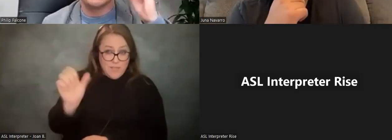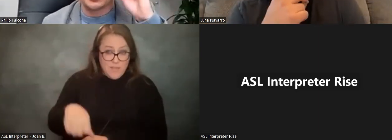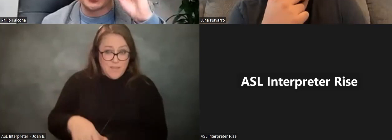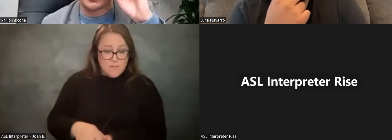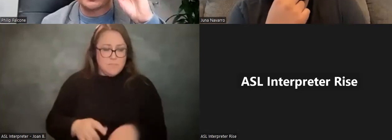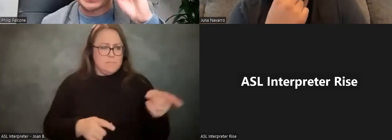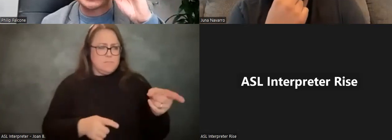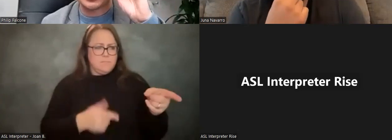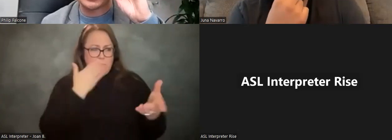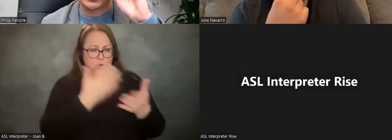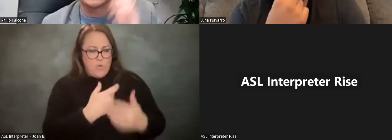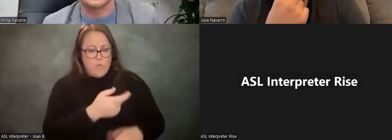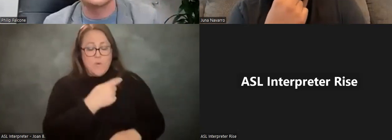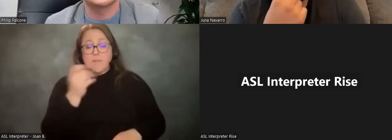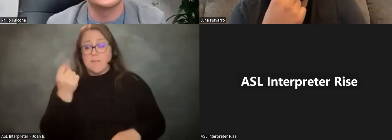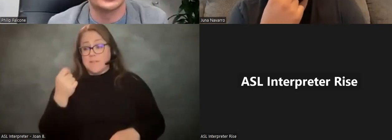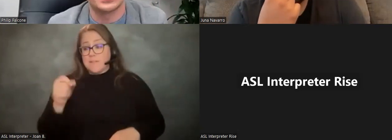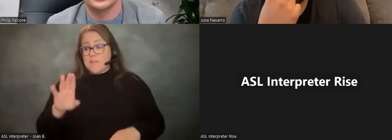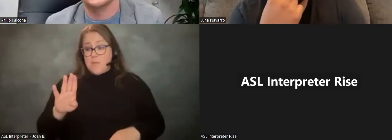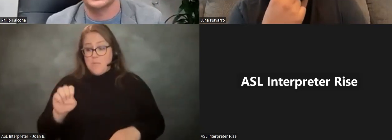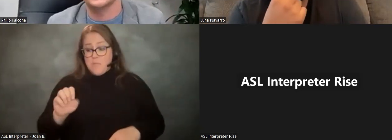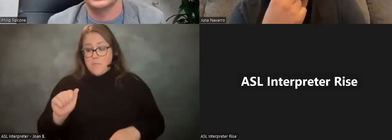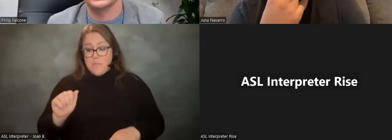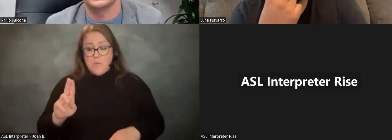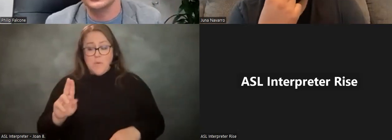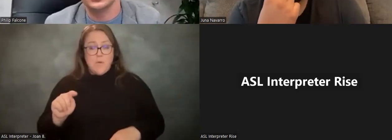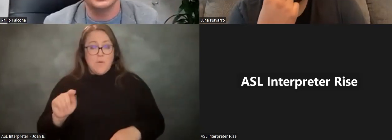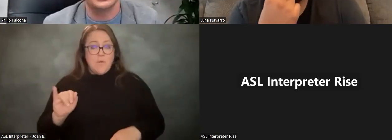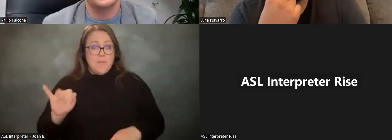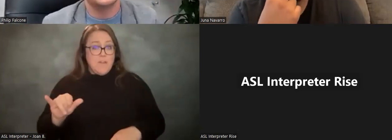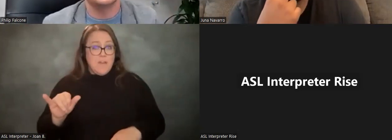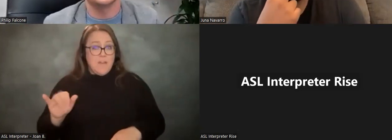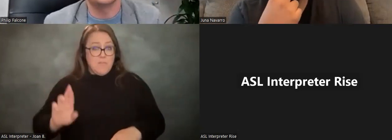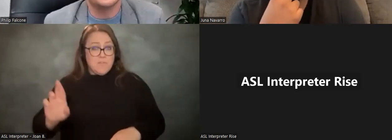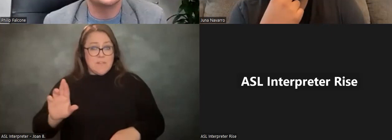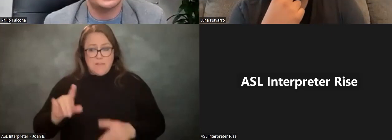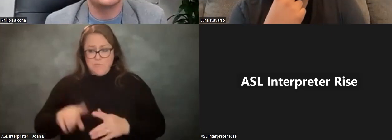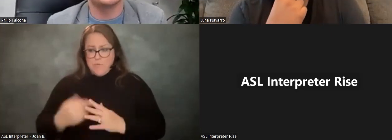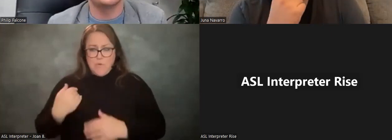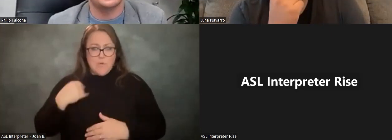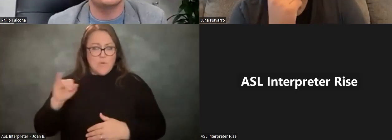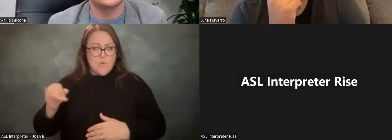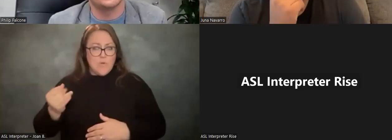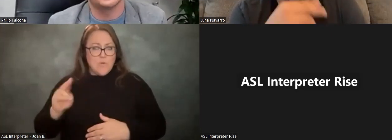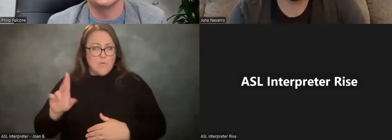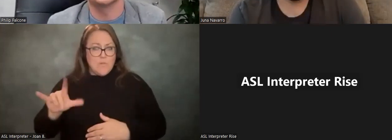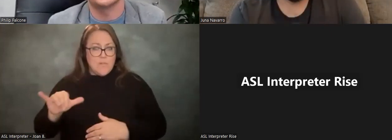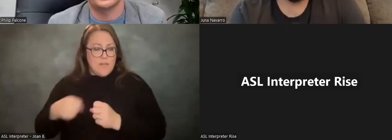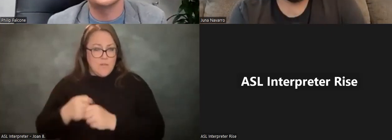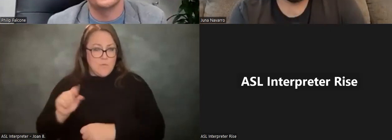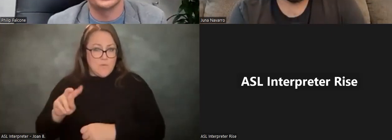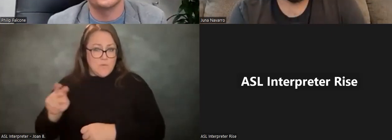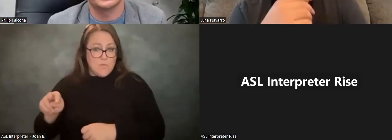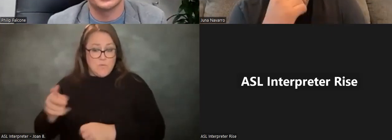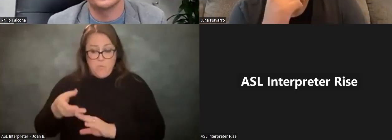had Beautify Riverside, as I mentioned, has only been around since July of 2022. So prior to that, we have an Arts and Cultural